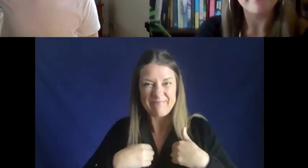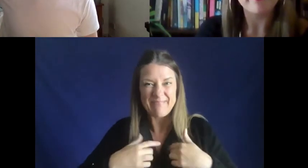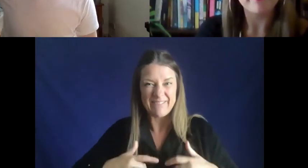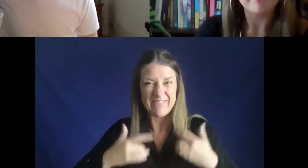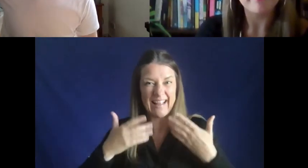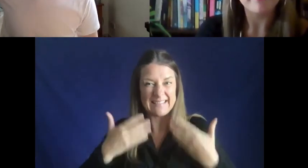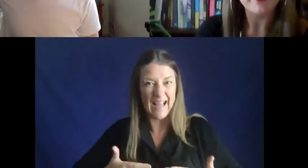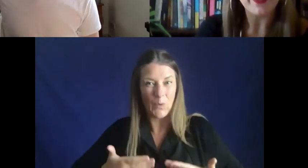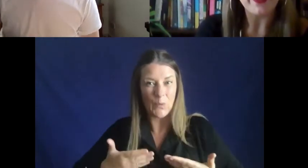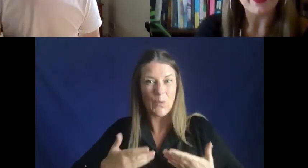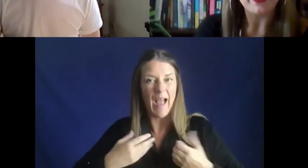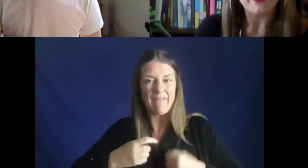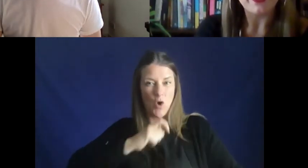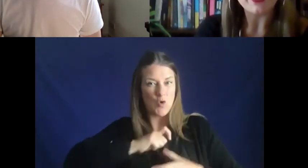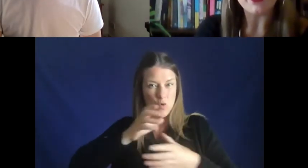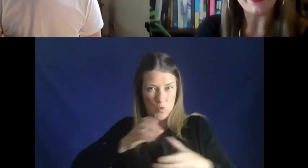suppose.